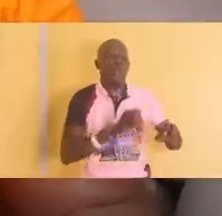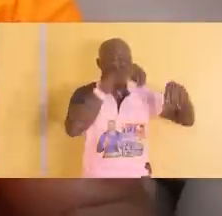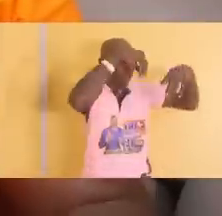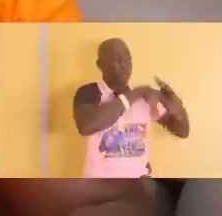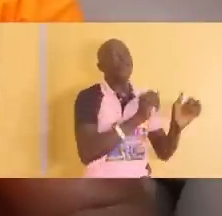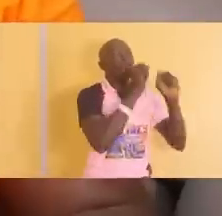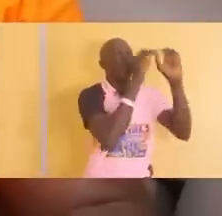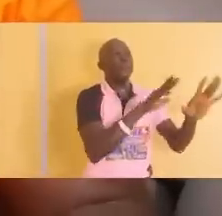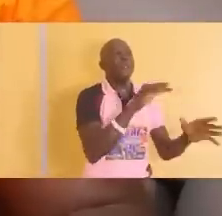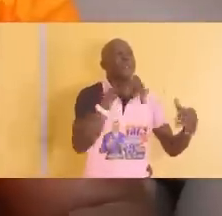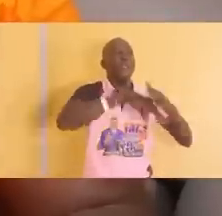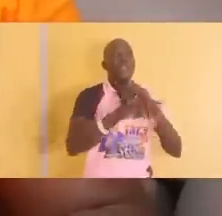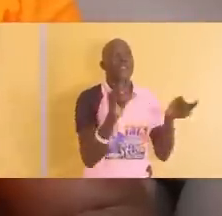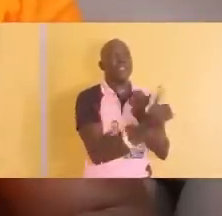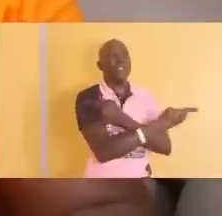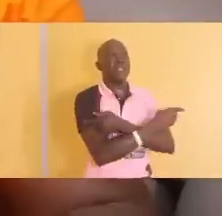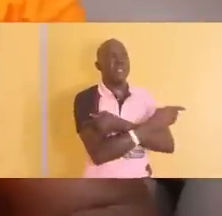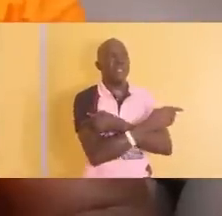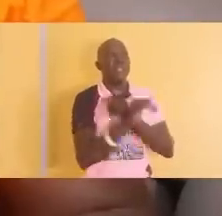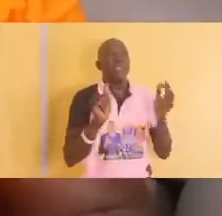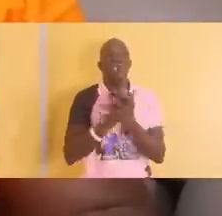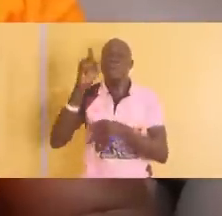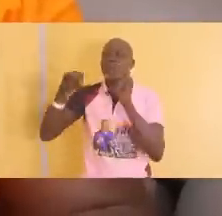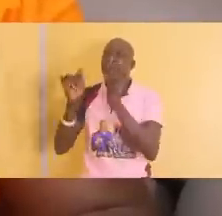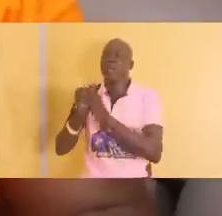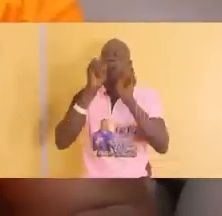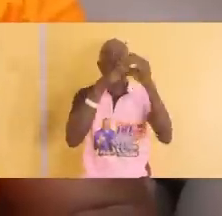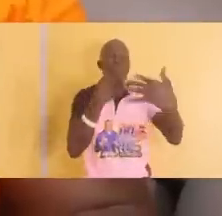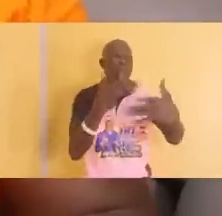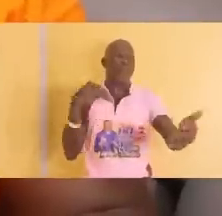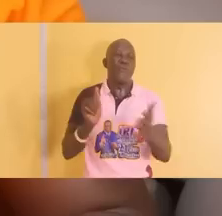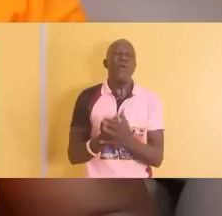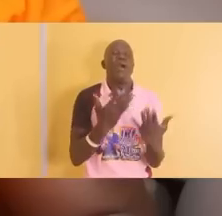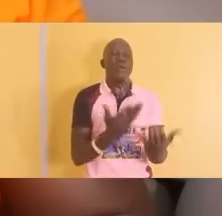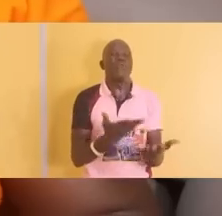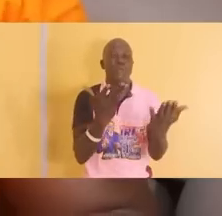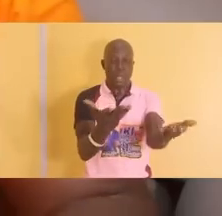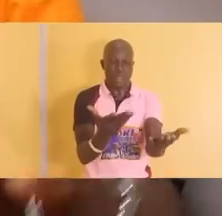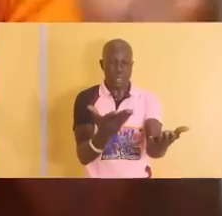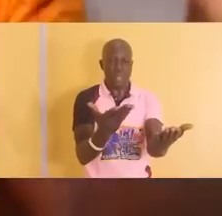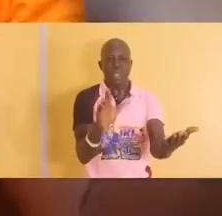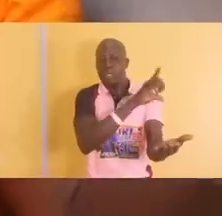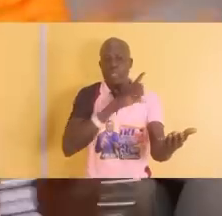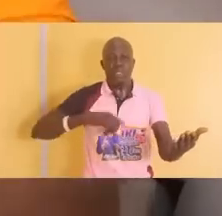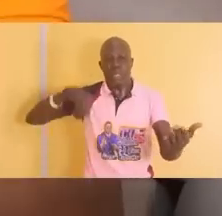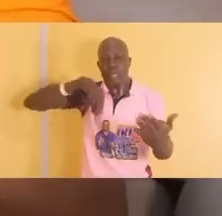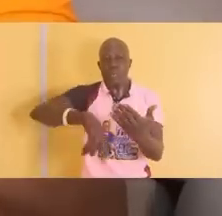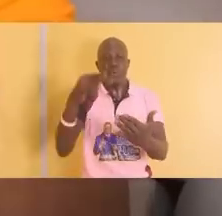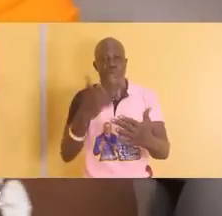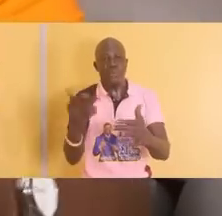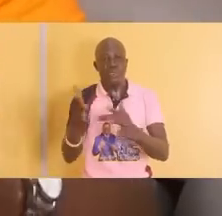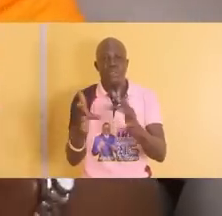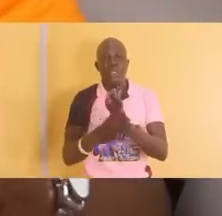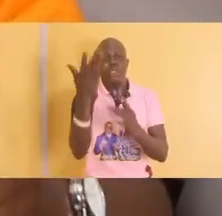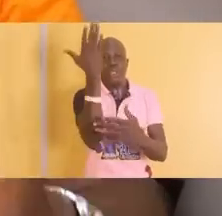Those of you that you bless us today, you that be blessed not before, spread your hands now in the name of Jesus. That is not